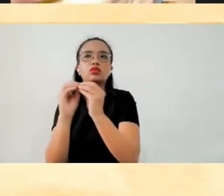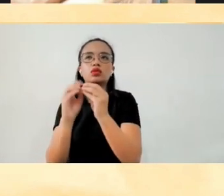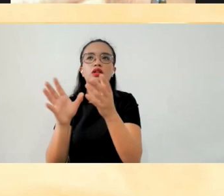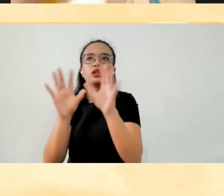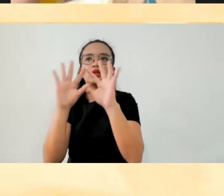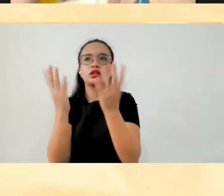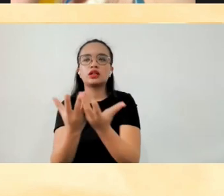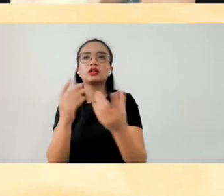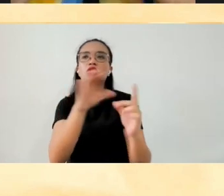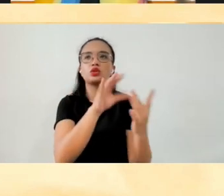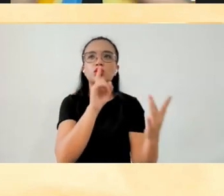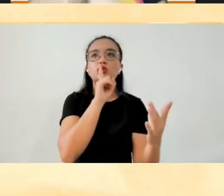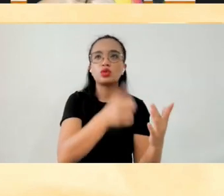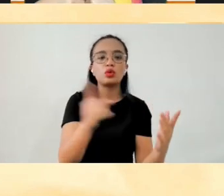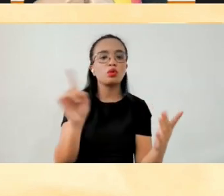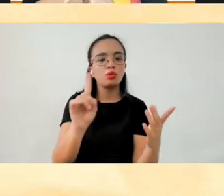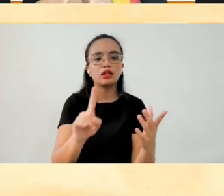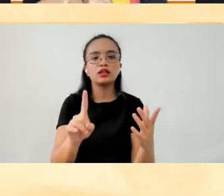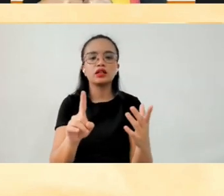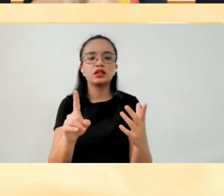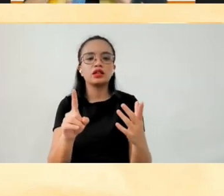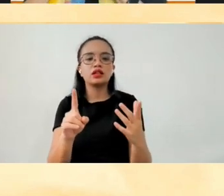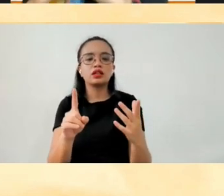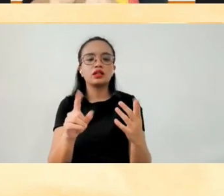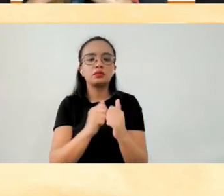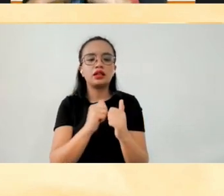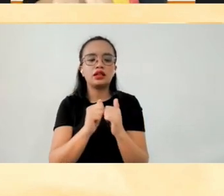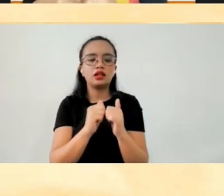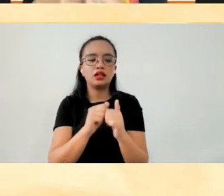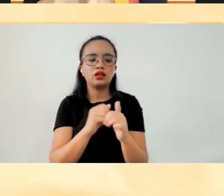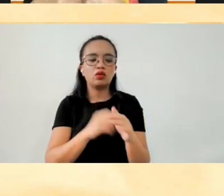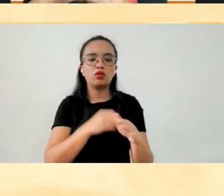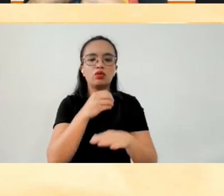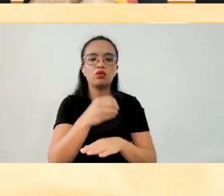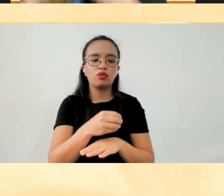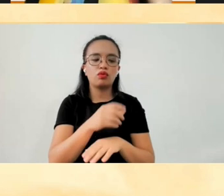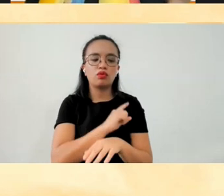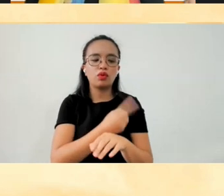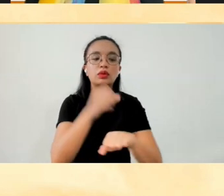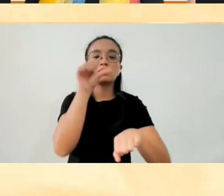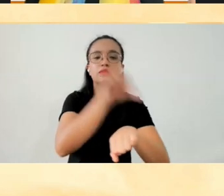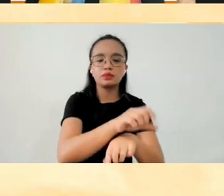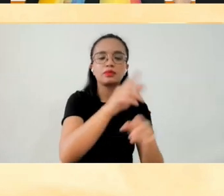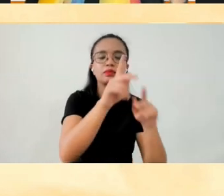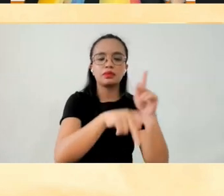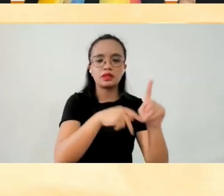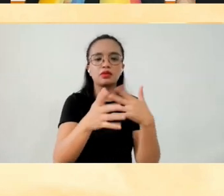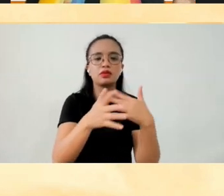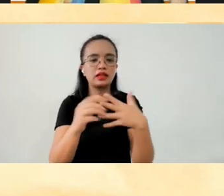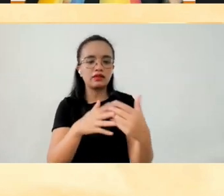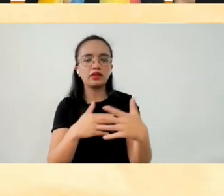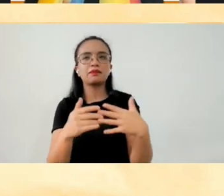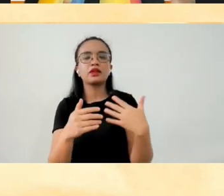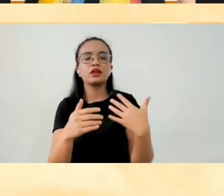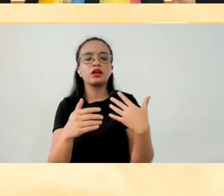is originally overpowering the person. So telling the story through play, the arts, whatever means, is